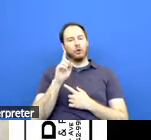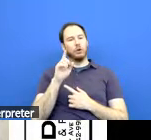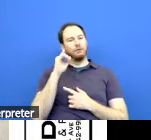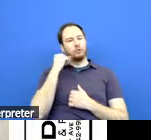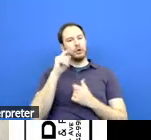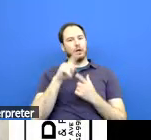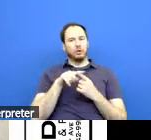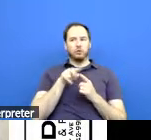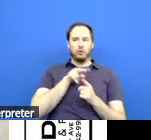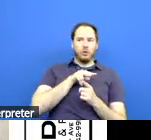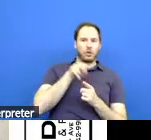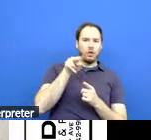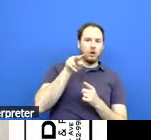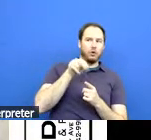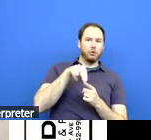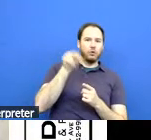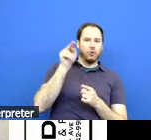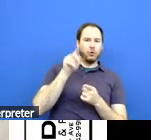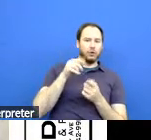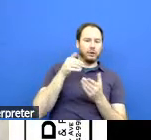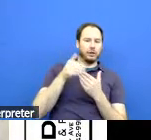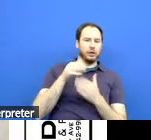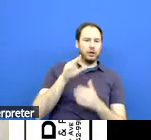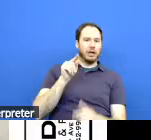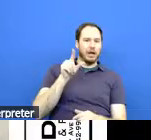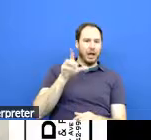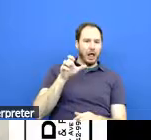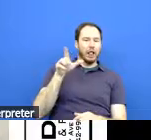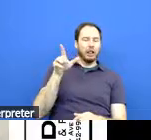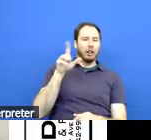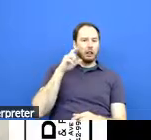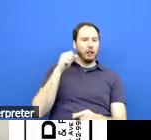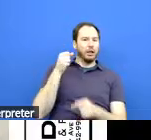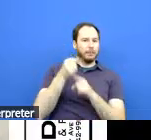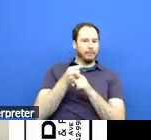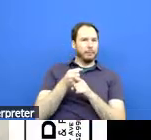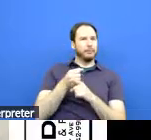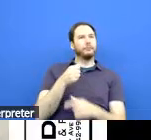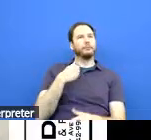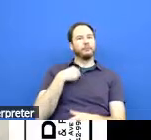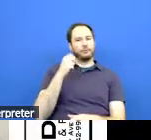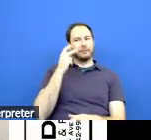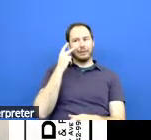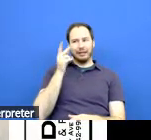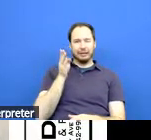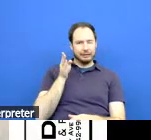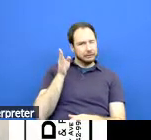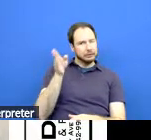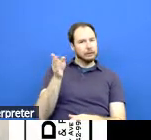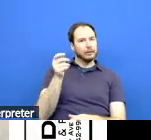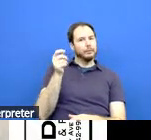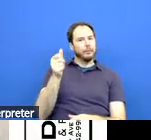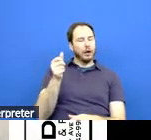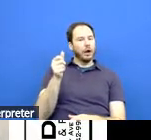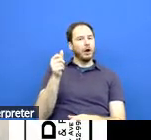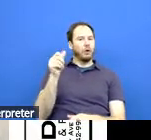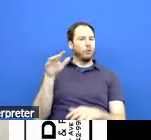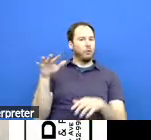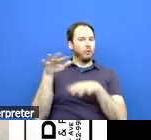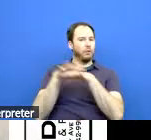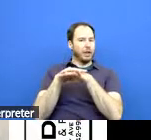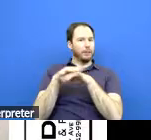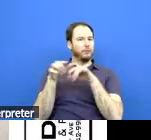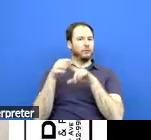north toward Castle is impacted. And I can see part of the overlap coming